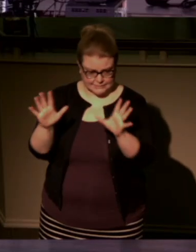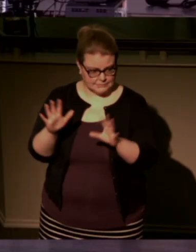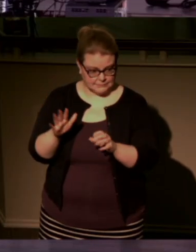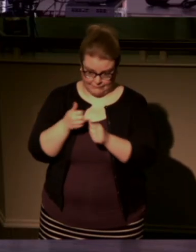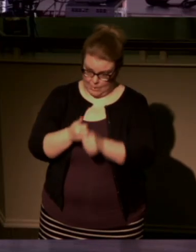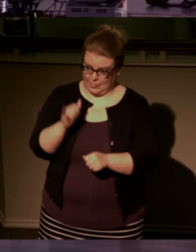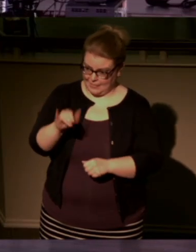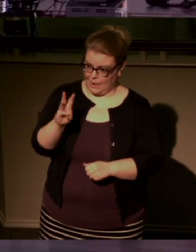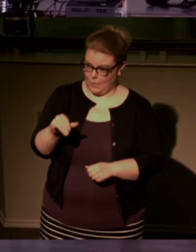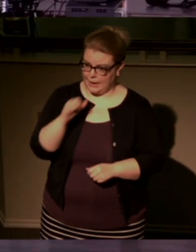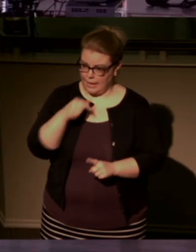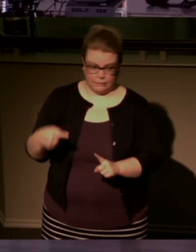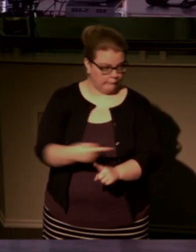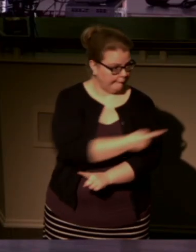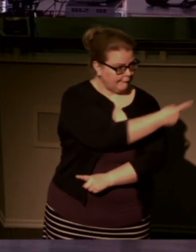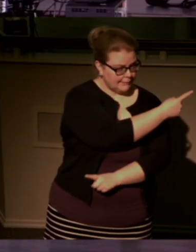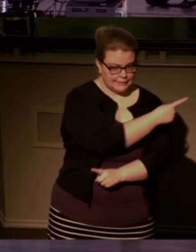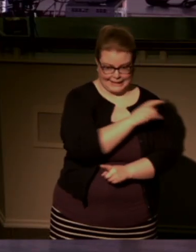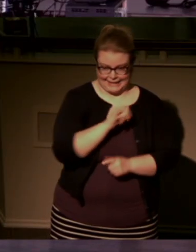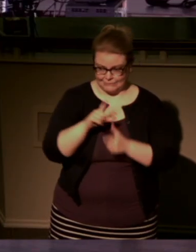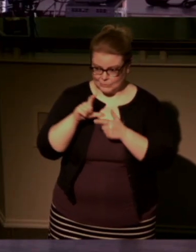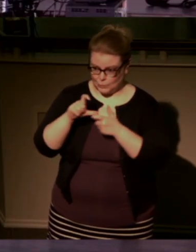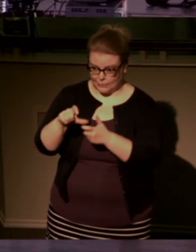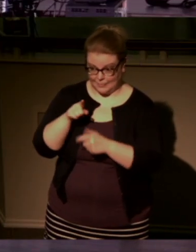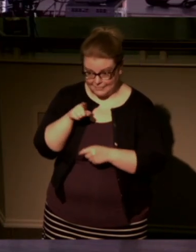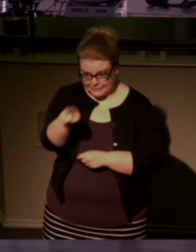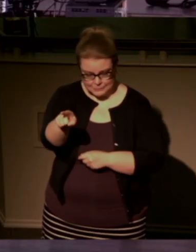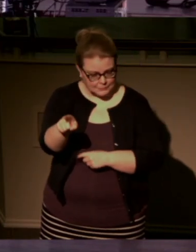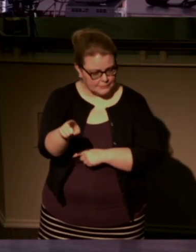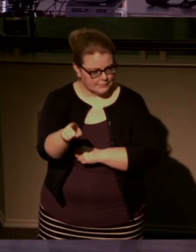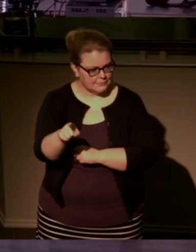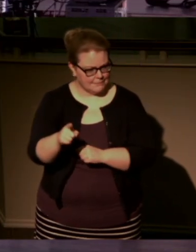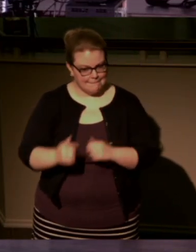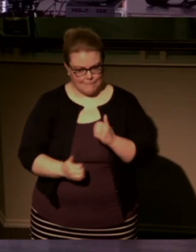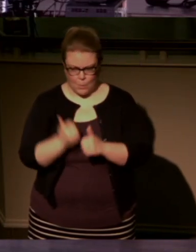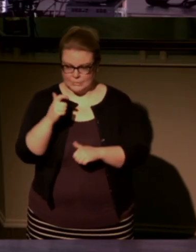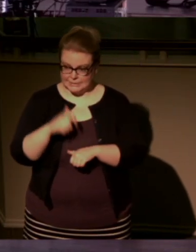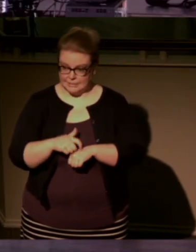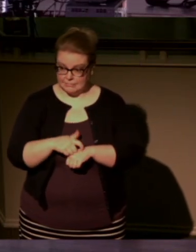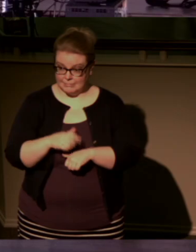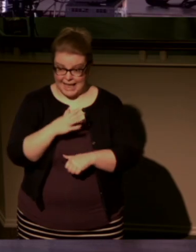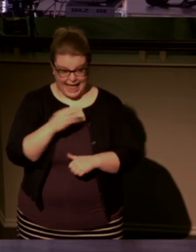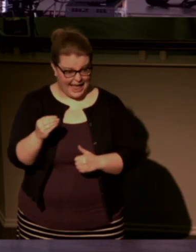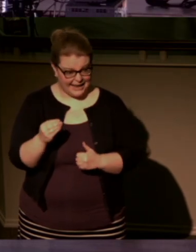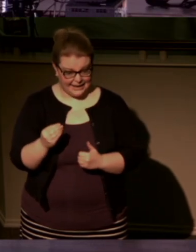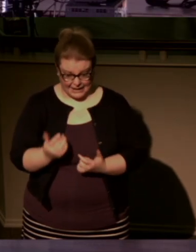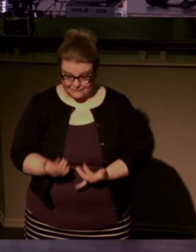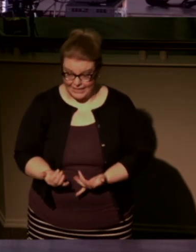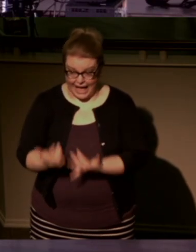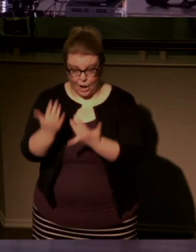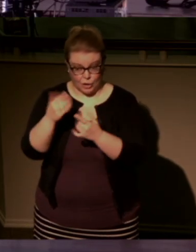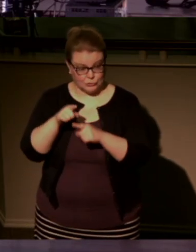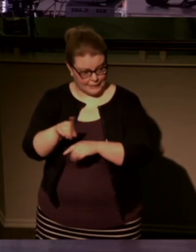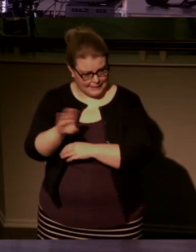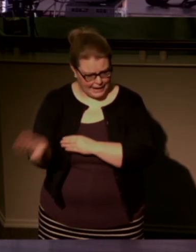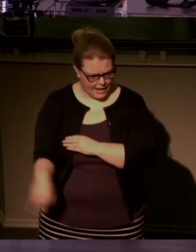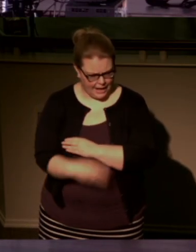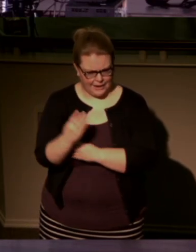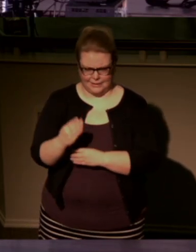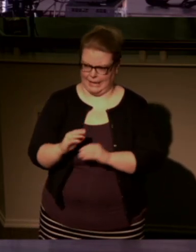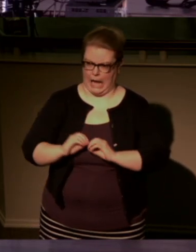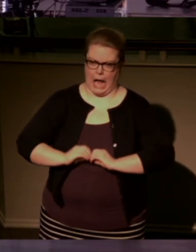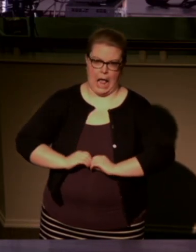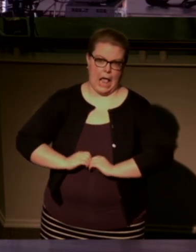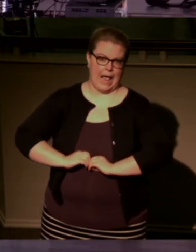right? So you follow it. And at nighttime, guess what? It's on fire. Even better.